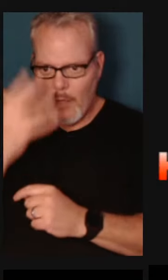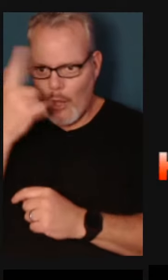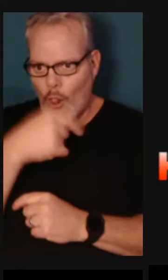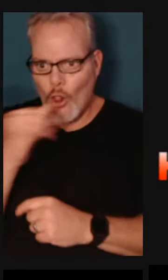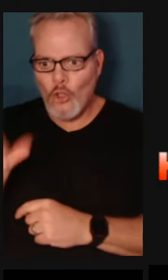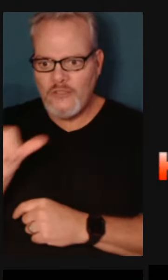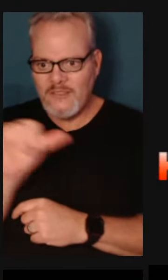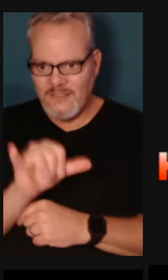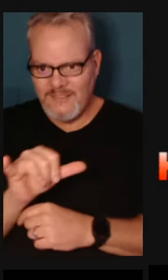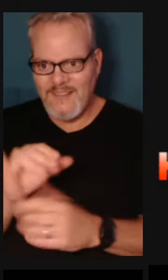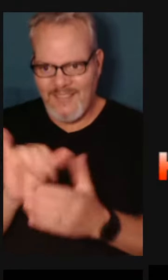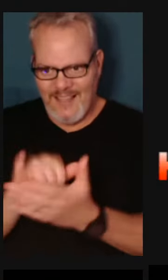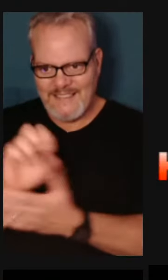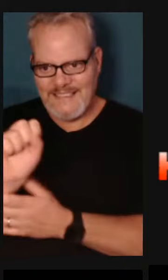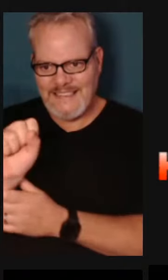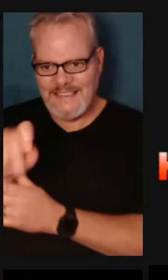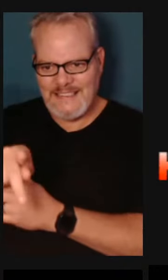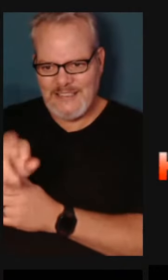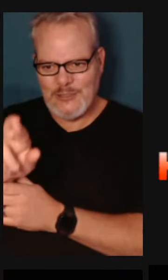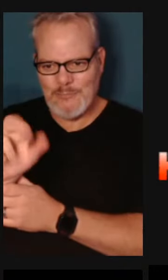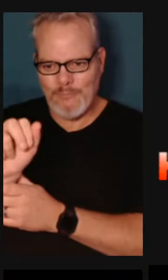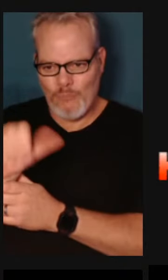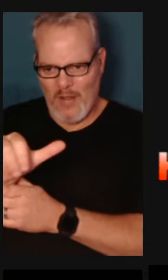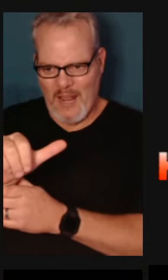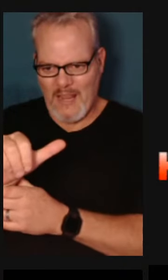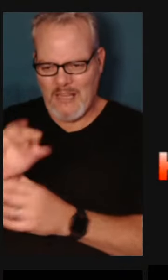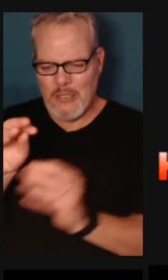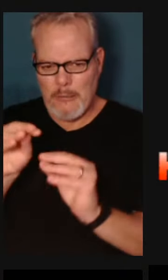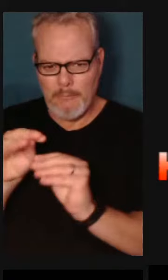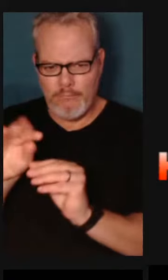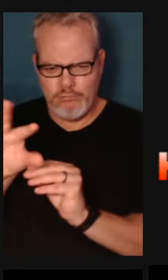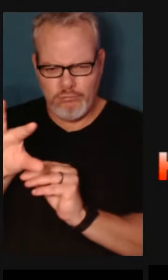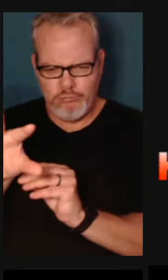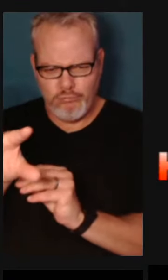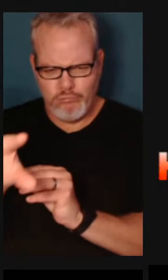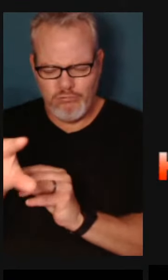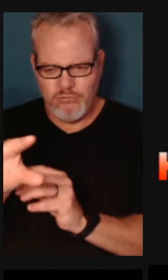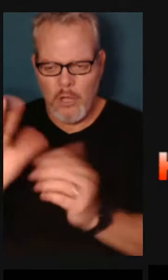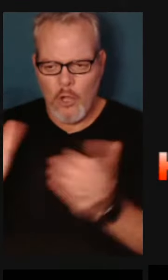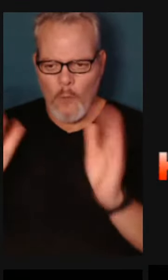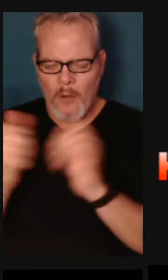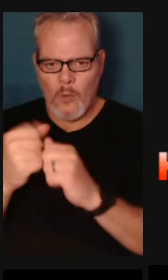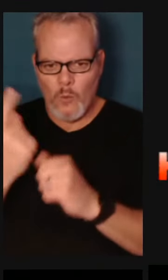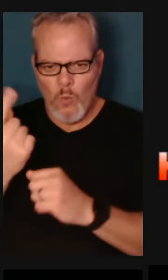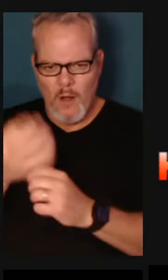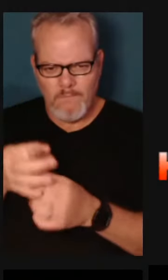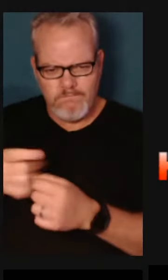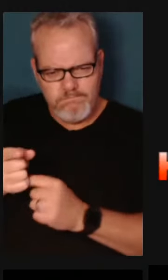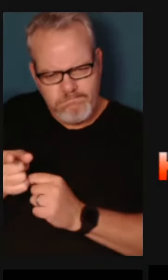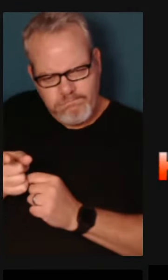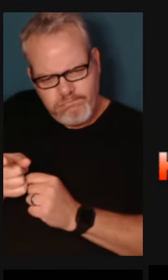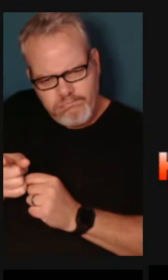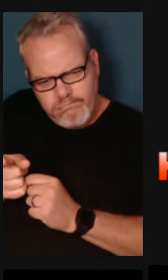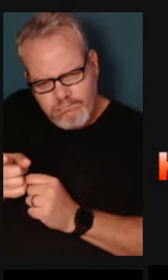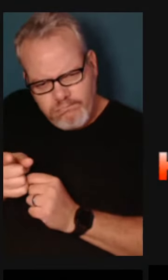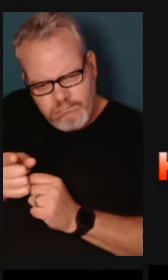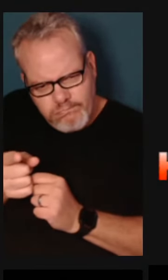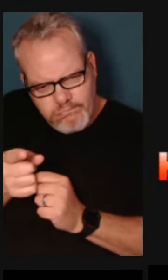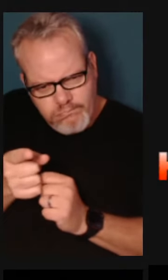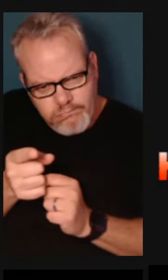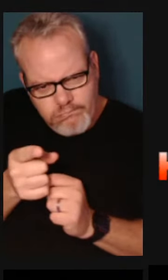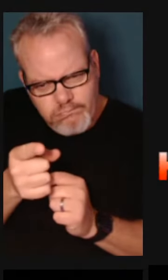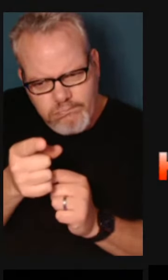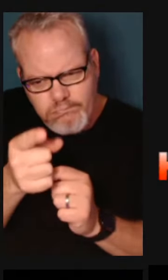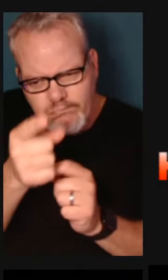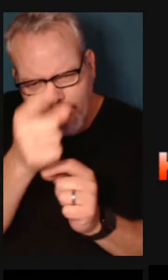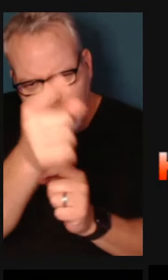to me right there. It's got a bunch of different holes on it, right? As opposed to just one big one. We did see that when a fountain shot at the